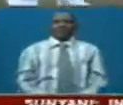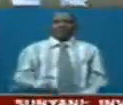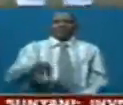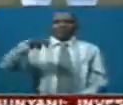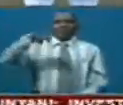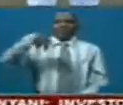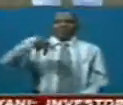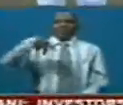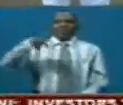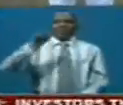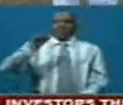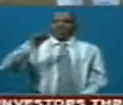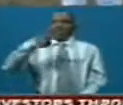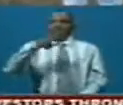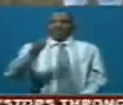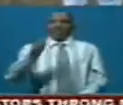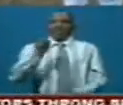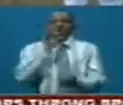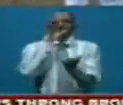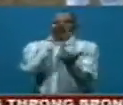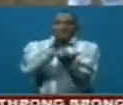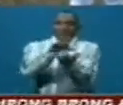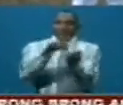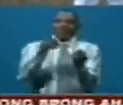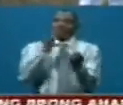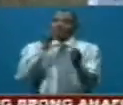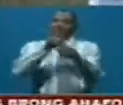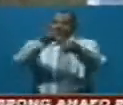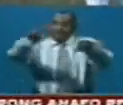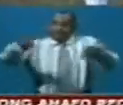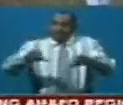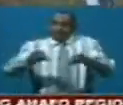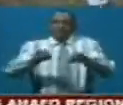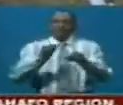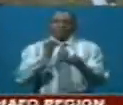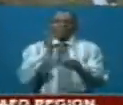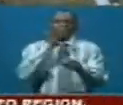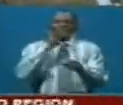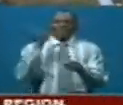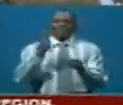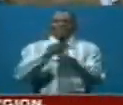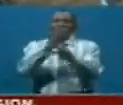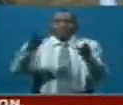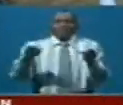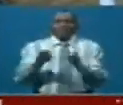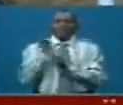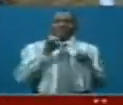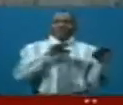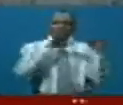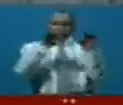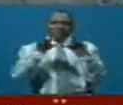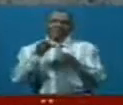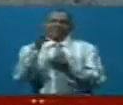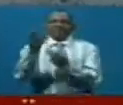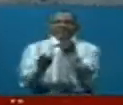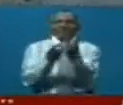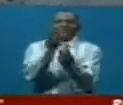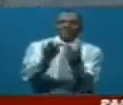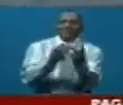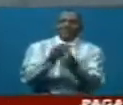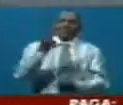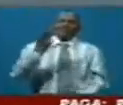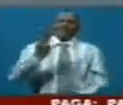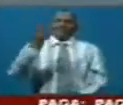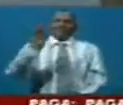The Paga Crocodile Pond is one of the tourist sites in the country. Located at Paga in the Kasinan and Kana West district of the